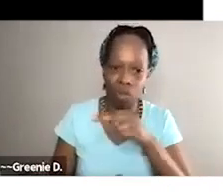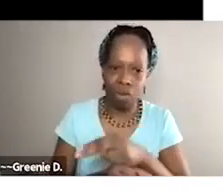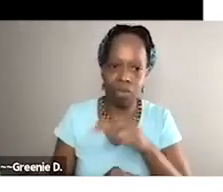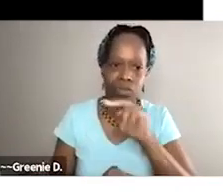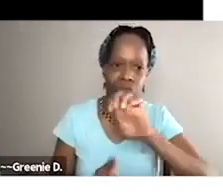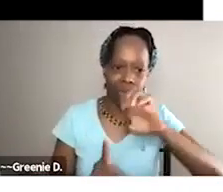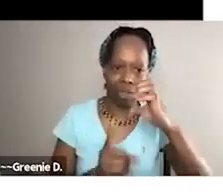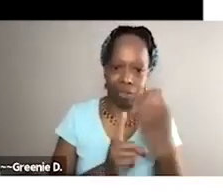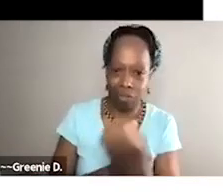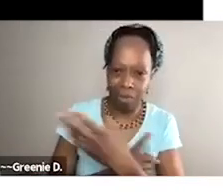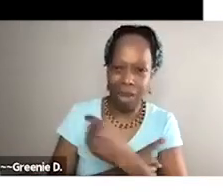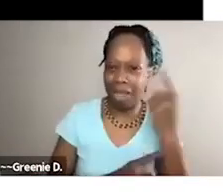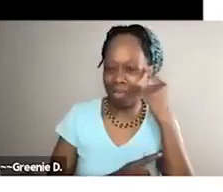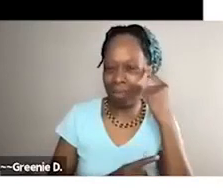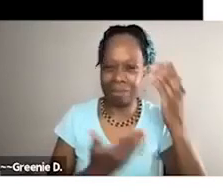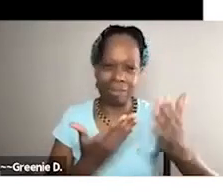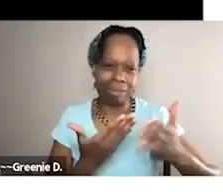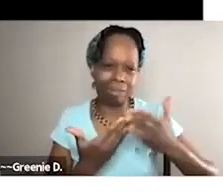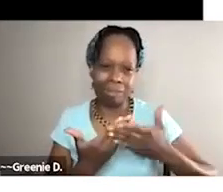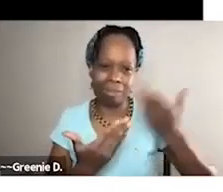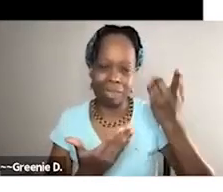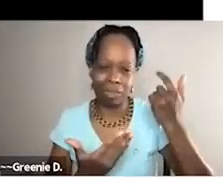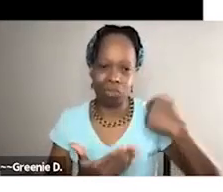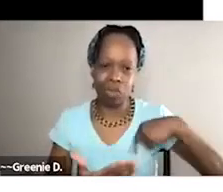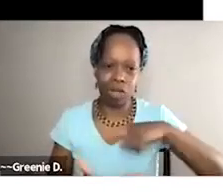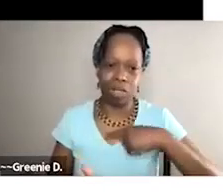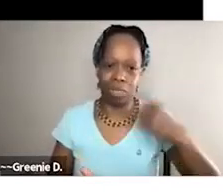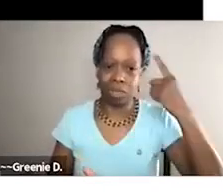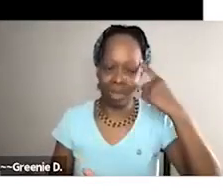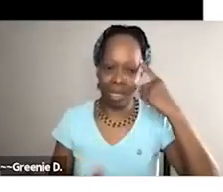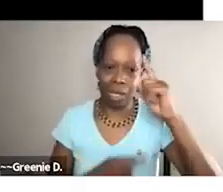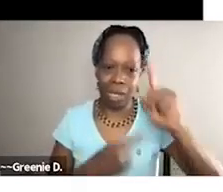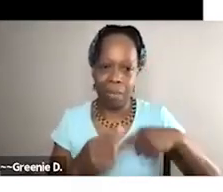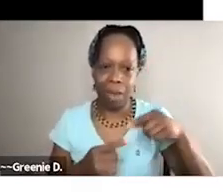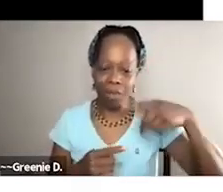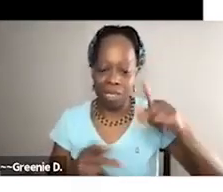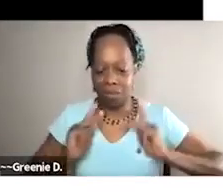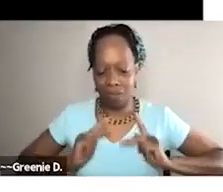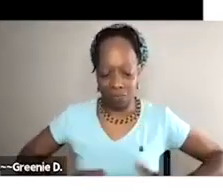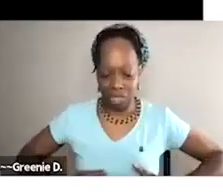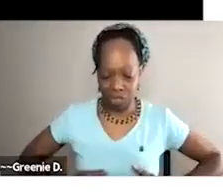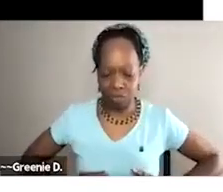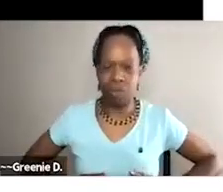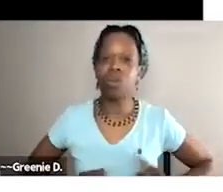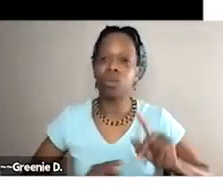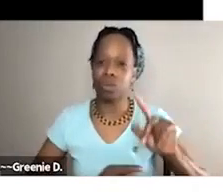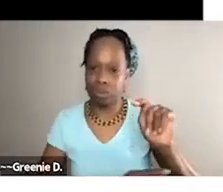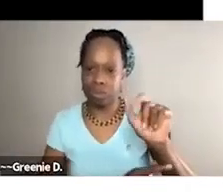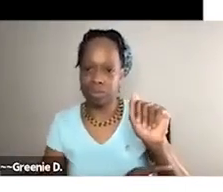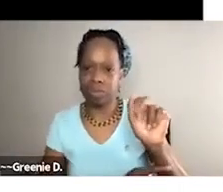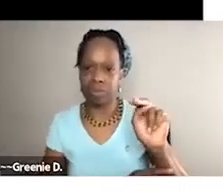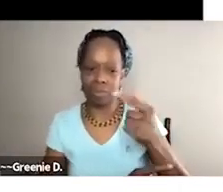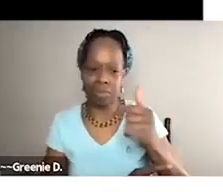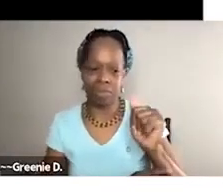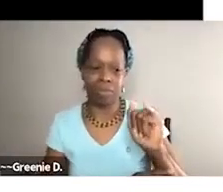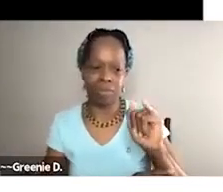easiest for us to think about these physical, tangible, visible access needs.